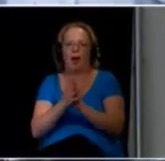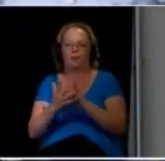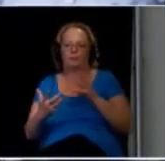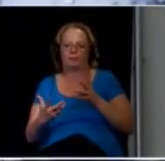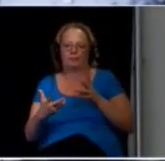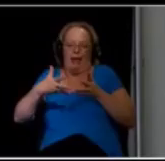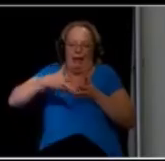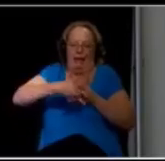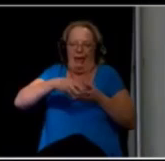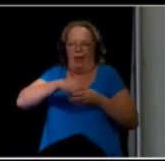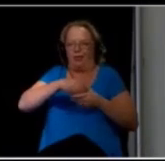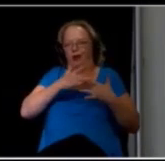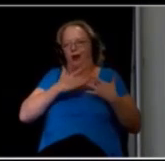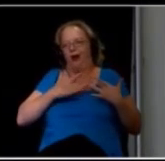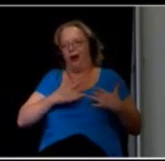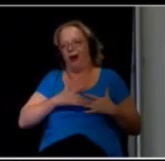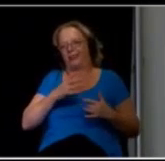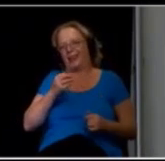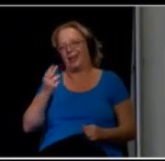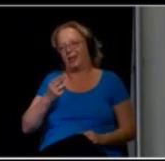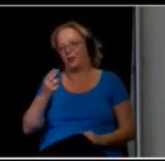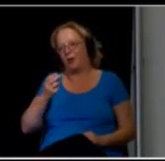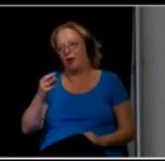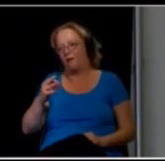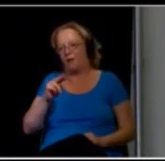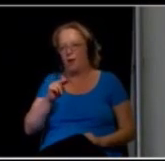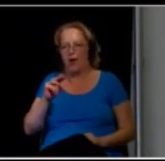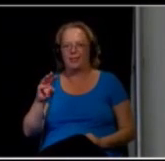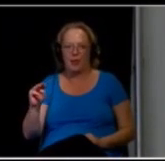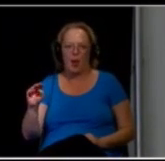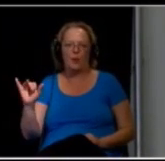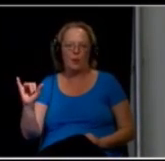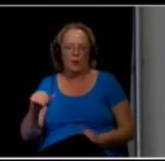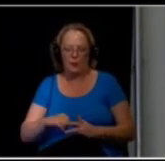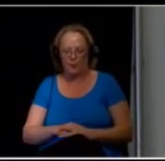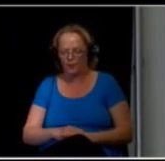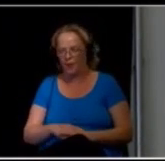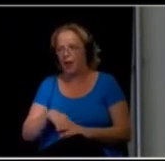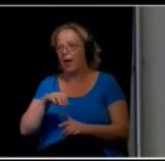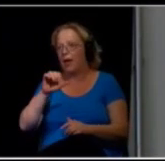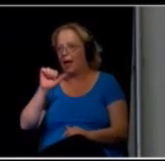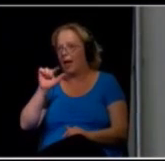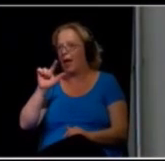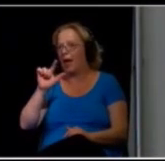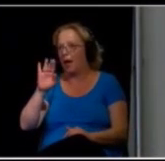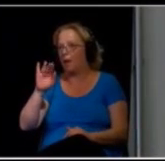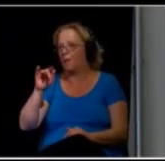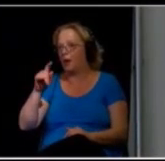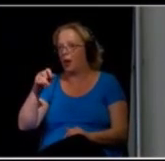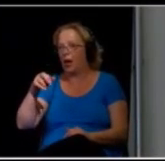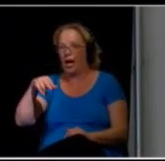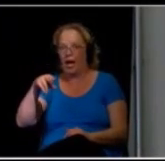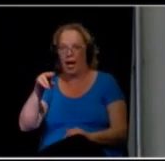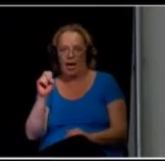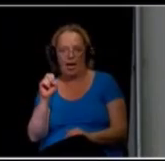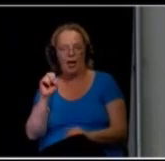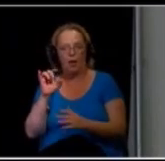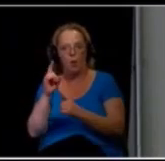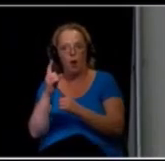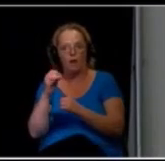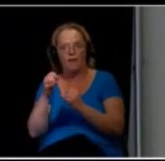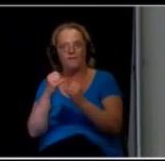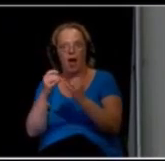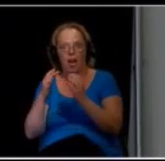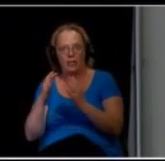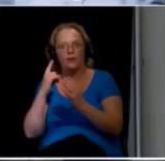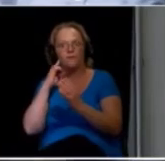also. Sure. Well, we had certainly Albuquerque was one of the finalists, so that would be a strong contender.